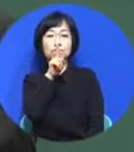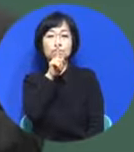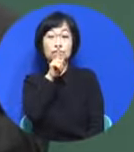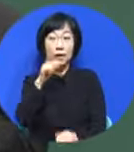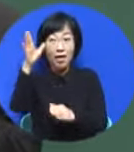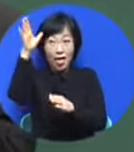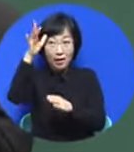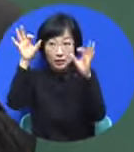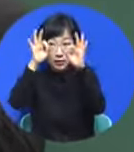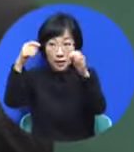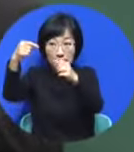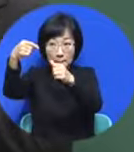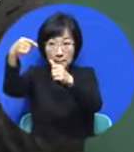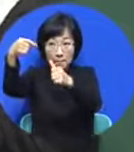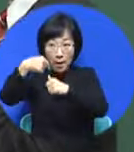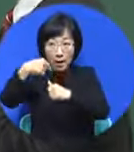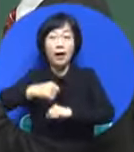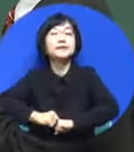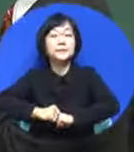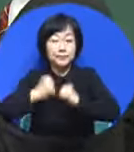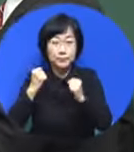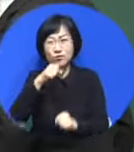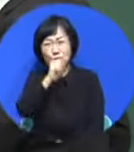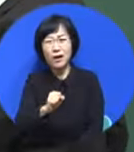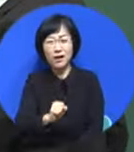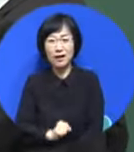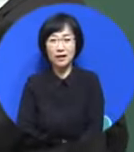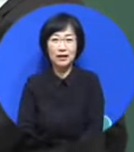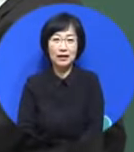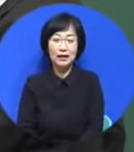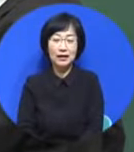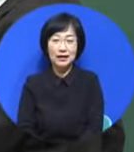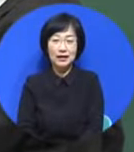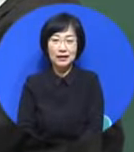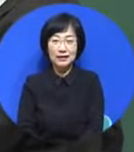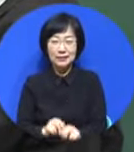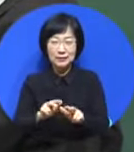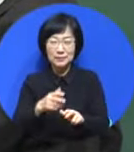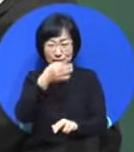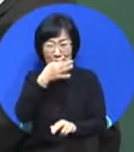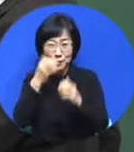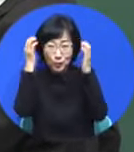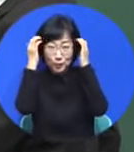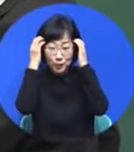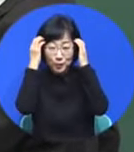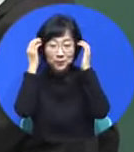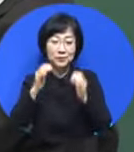And he was having such a hard time. If he didn't say anything at all, he could have had a good time on his own looking around for the dog.